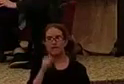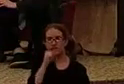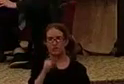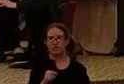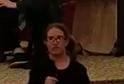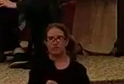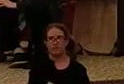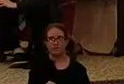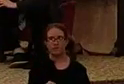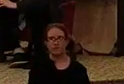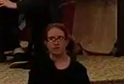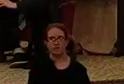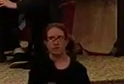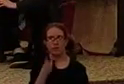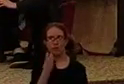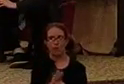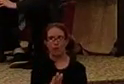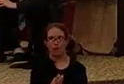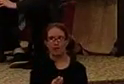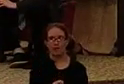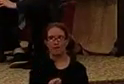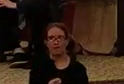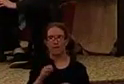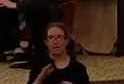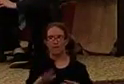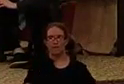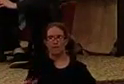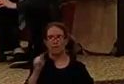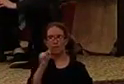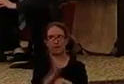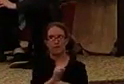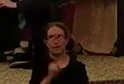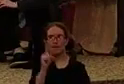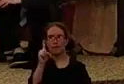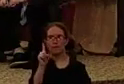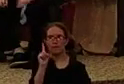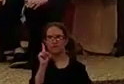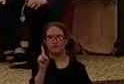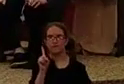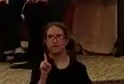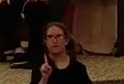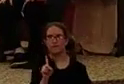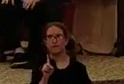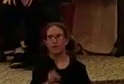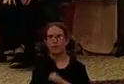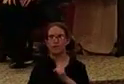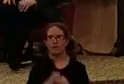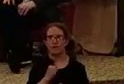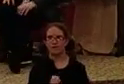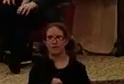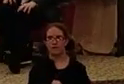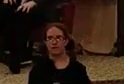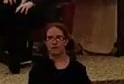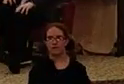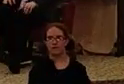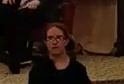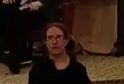on a concrete floor in an old tabernacle, and that was the first year they had them concrete. They had been sawdust the year before. But on